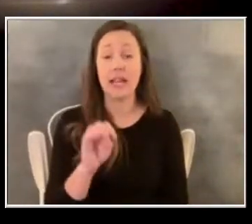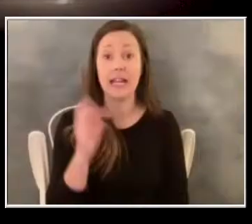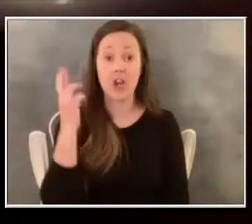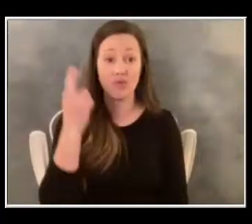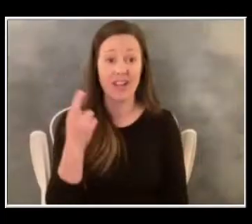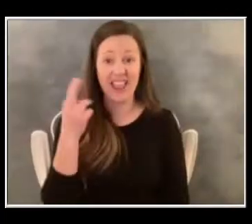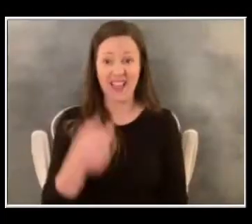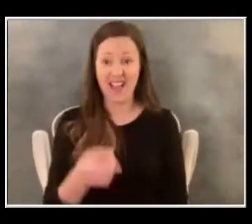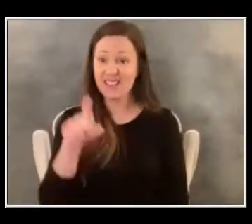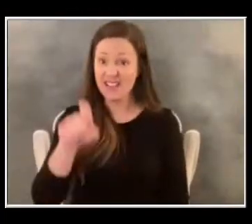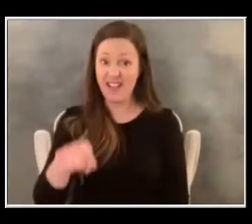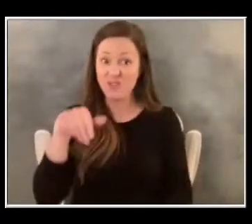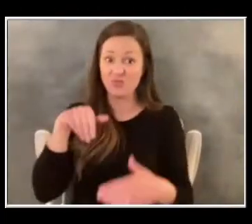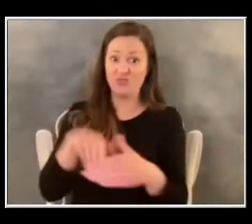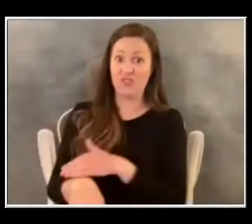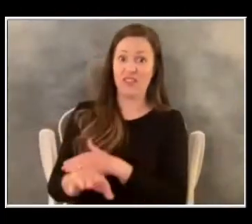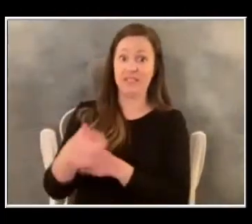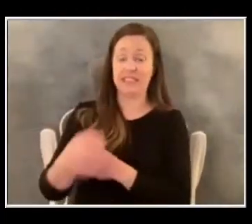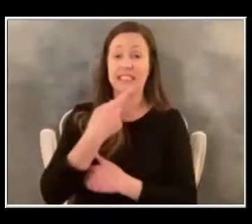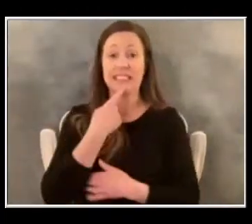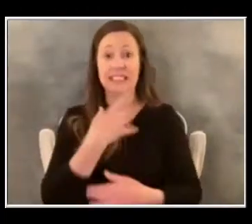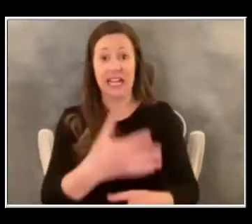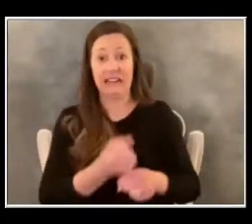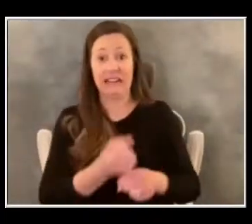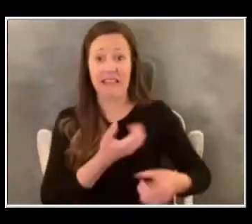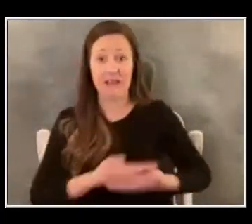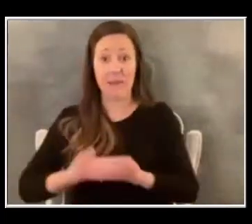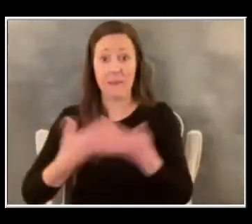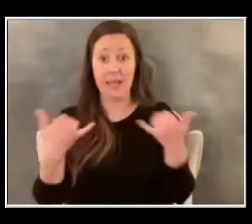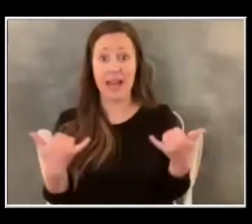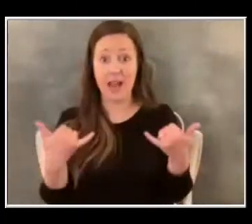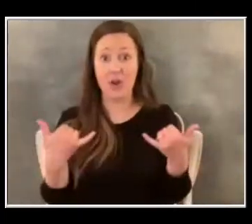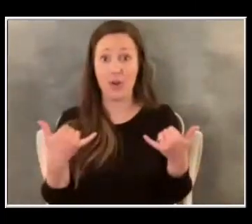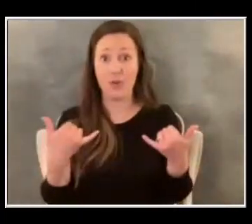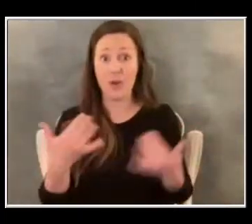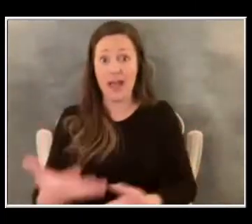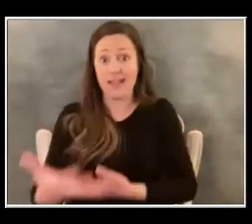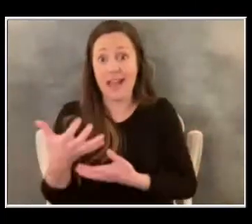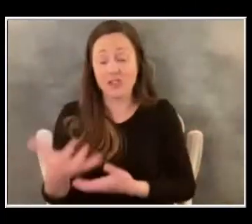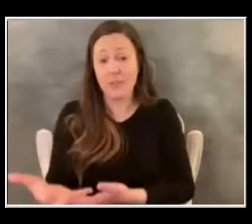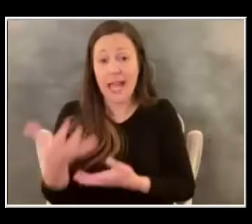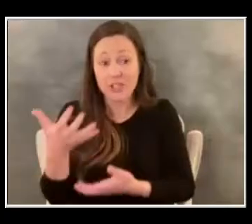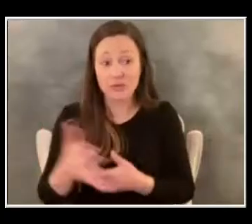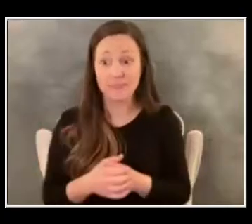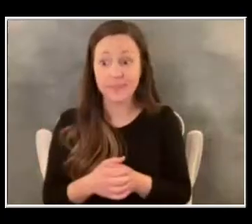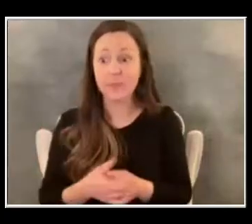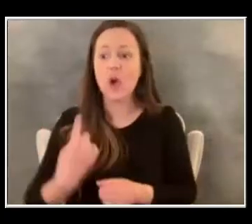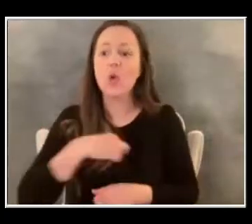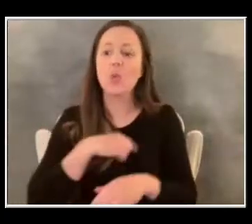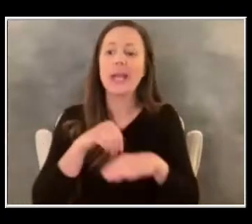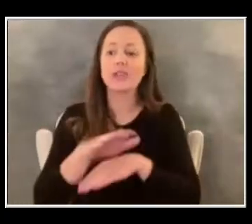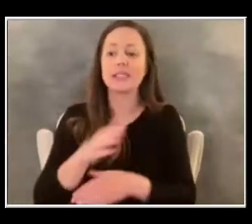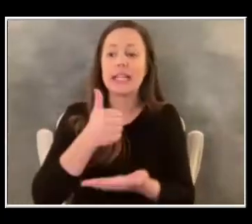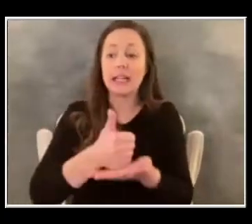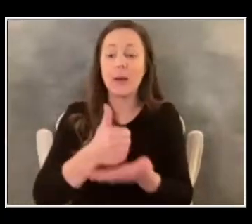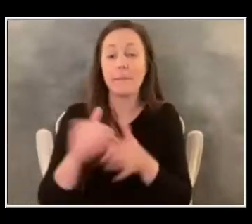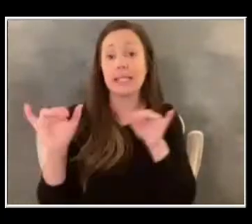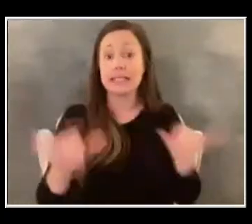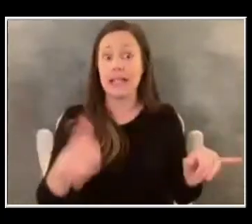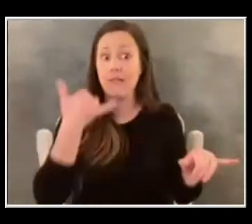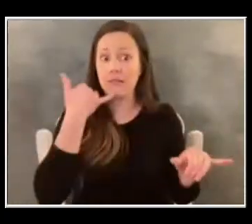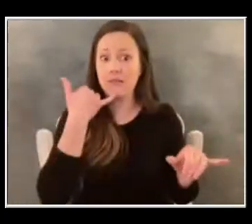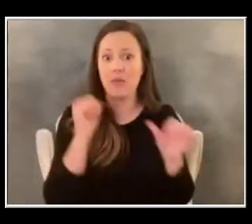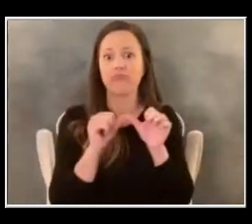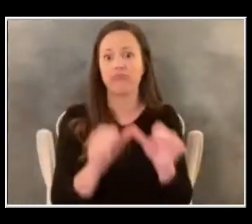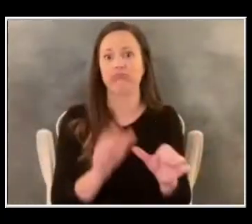in the car. Get the baby now. Catch him. Catch him. We're sending help over there. Stay on the line. I'll tell you exactly what to do